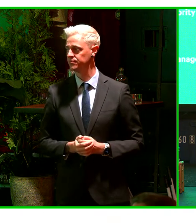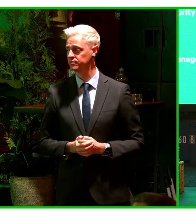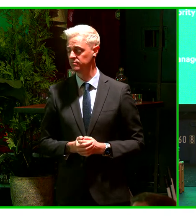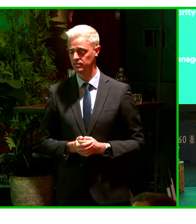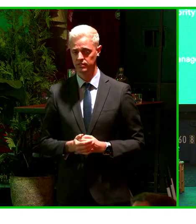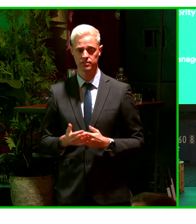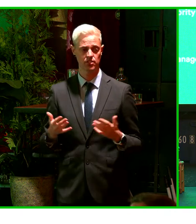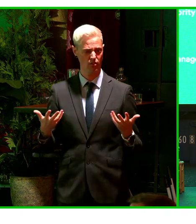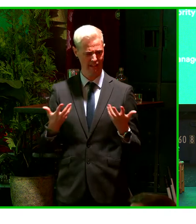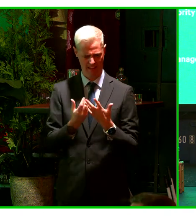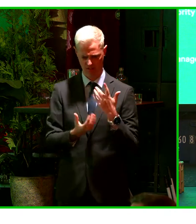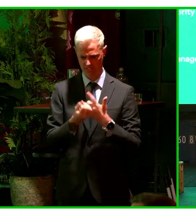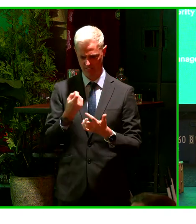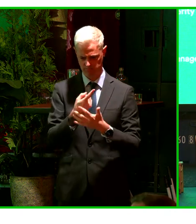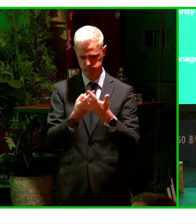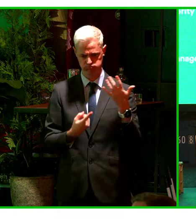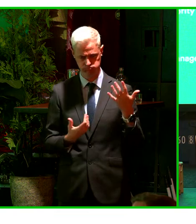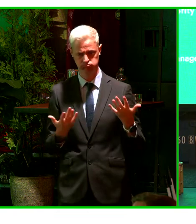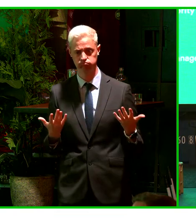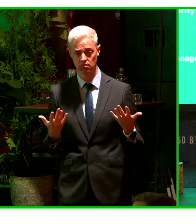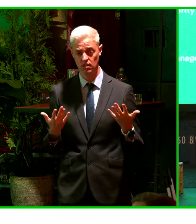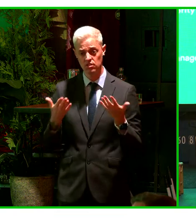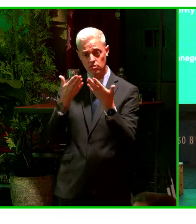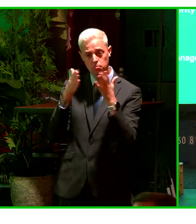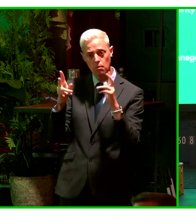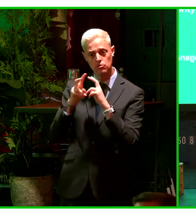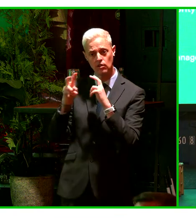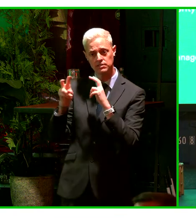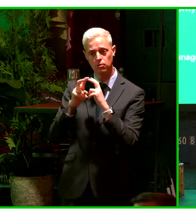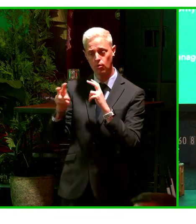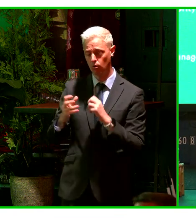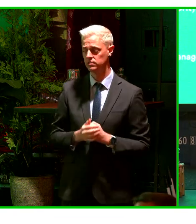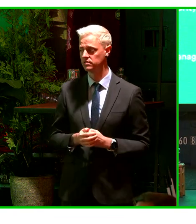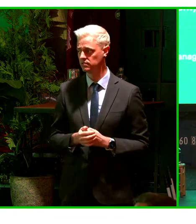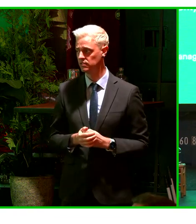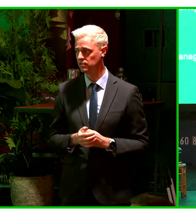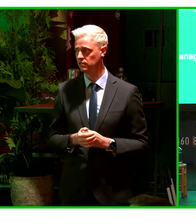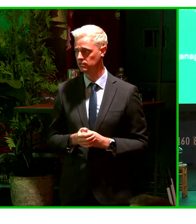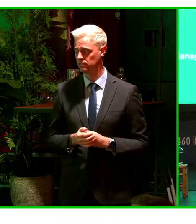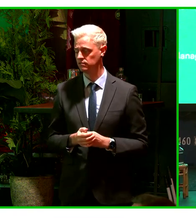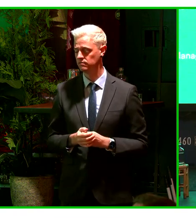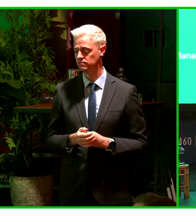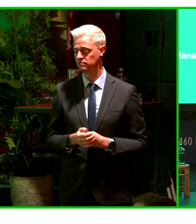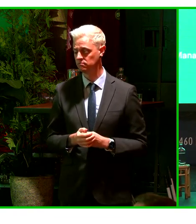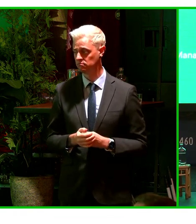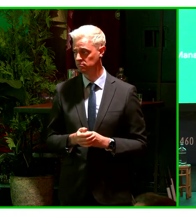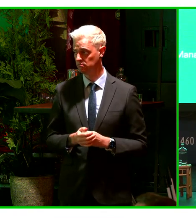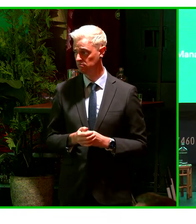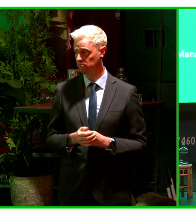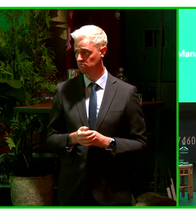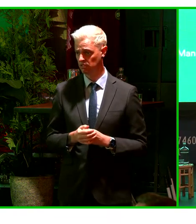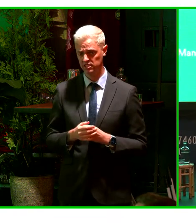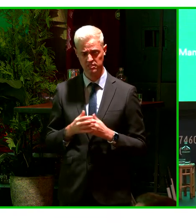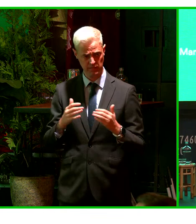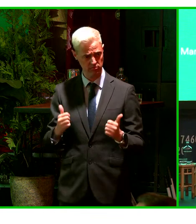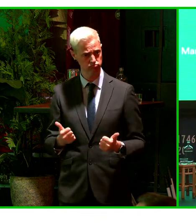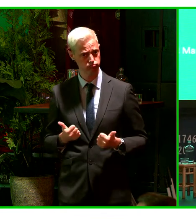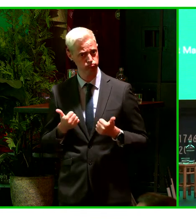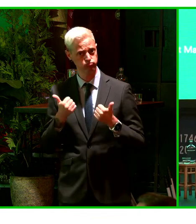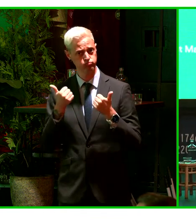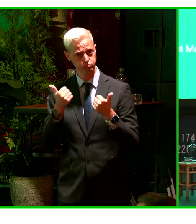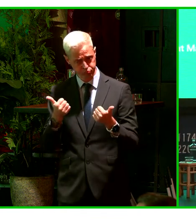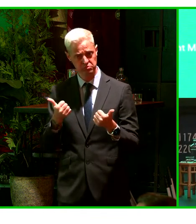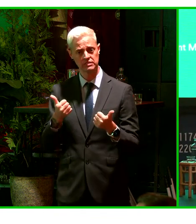to do. First and foremost, with public transport, we actually need to move to properly comprehensive bus networks, not just in our